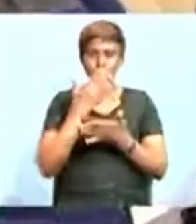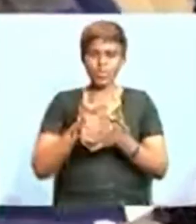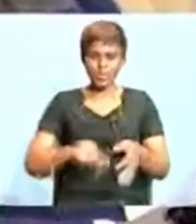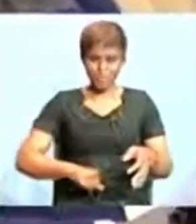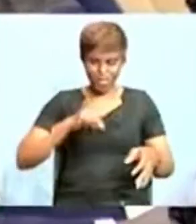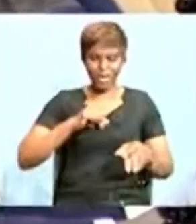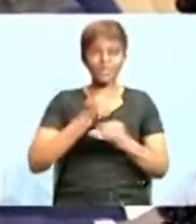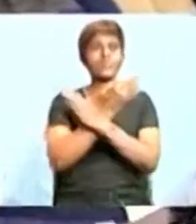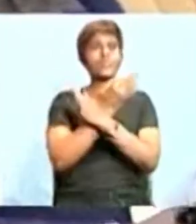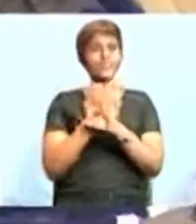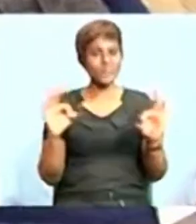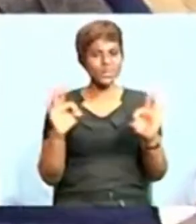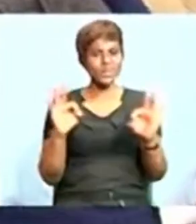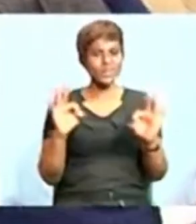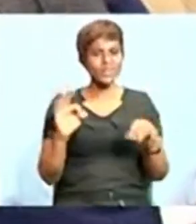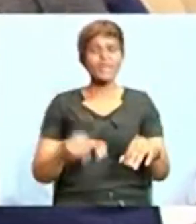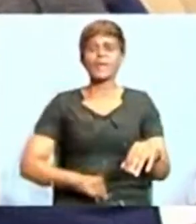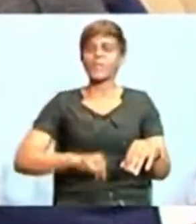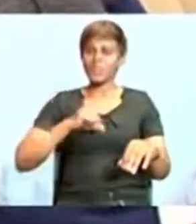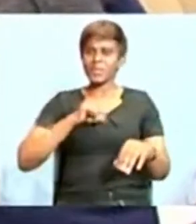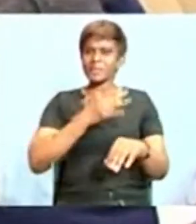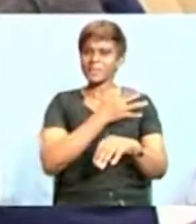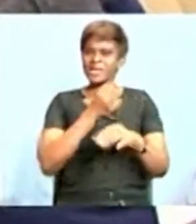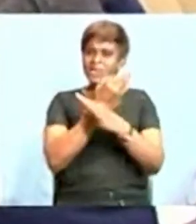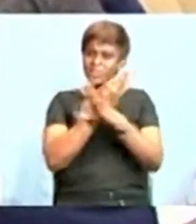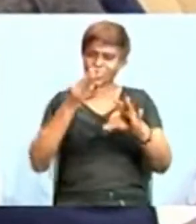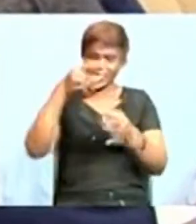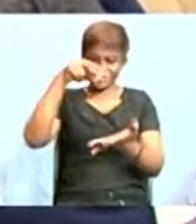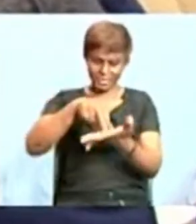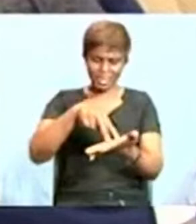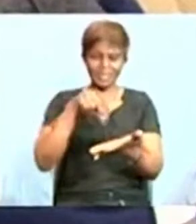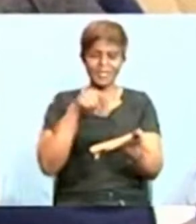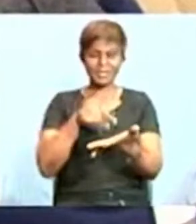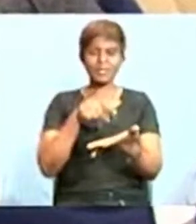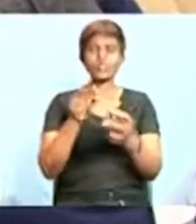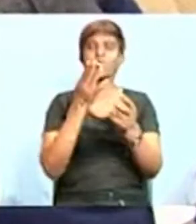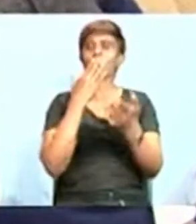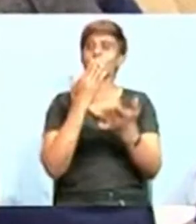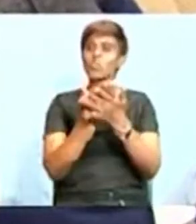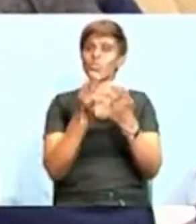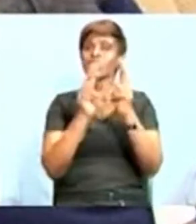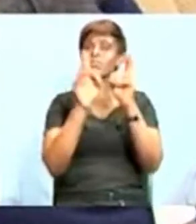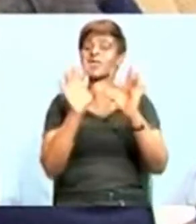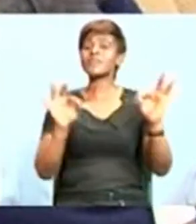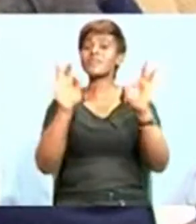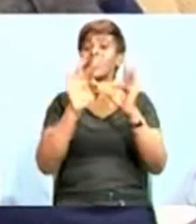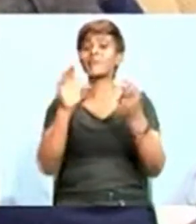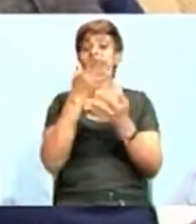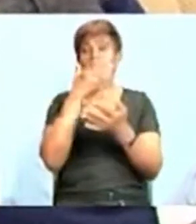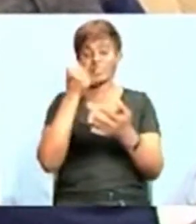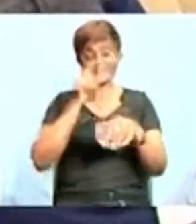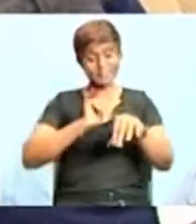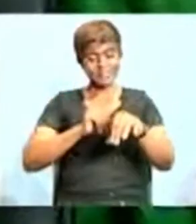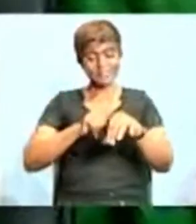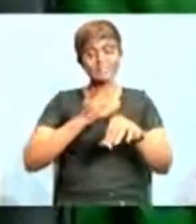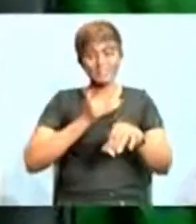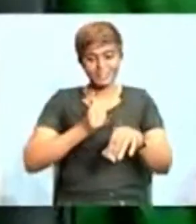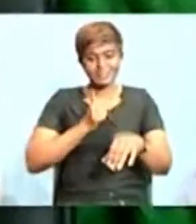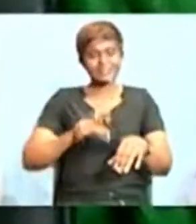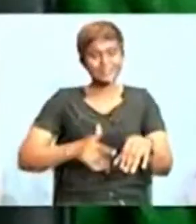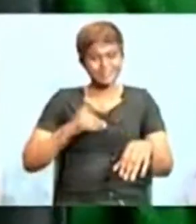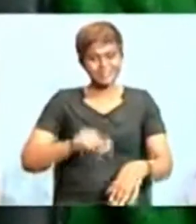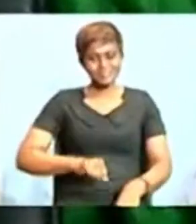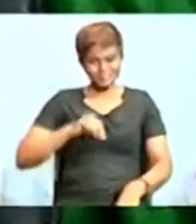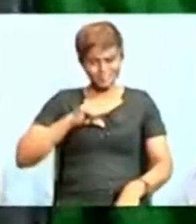free, proud and free we stand. That is the very best time that I feel I'm proud to